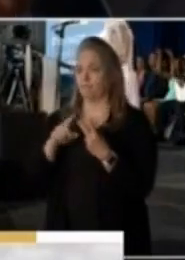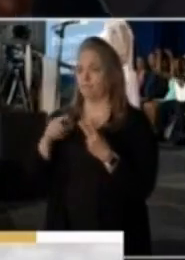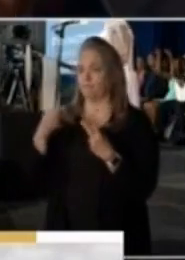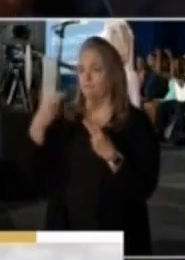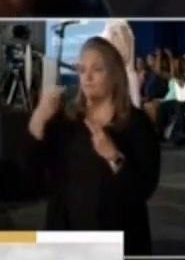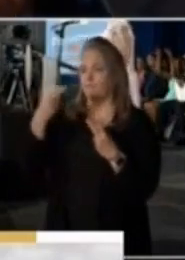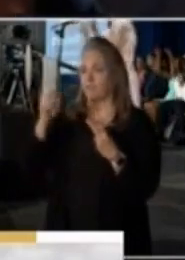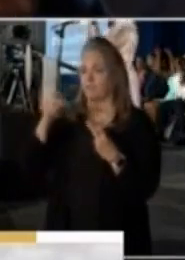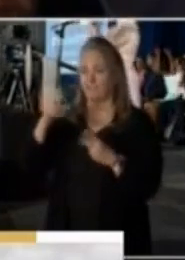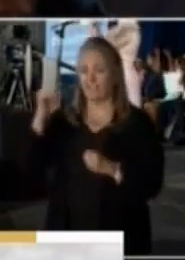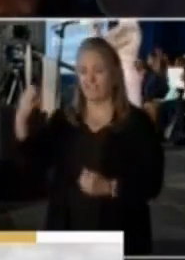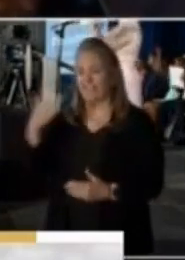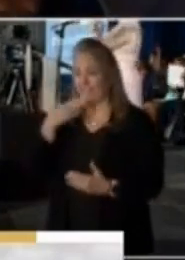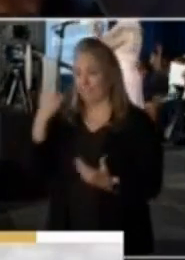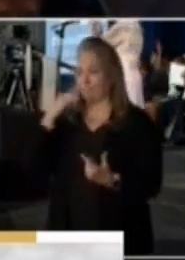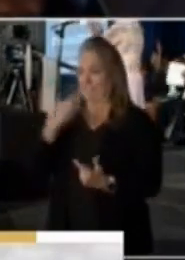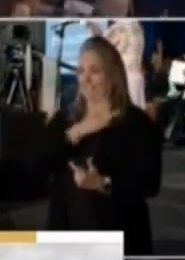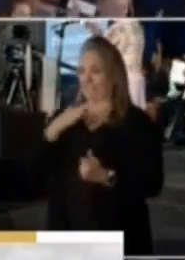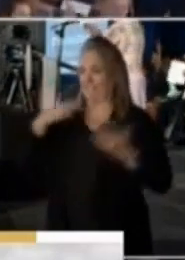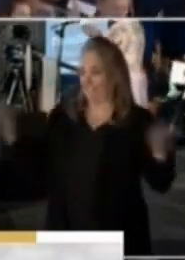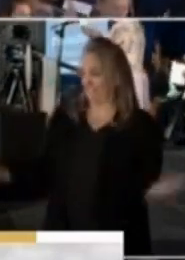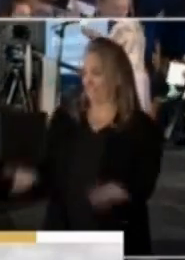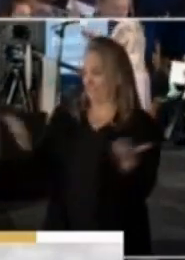this morning.